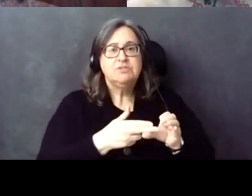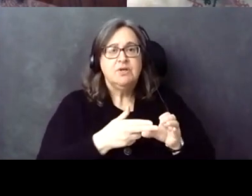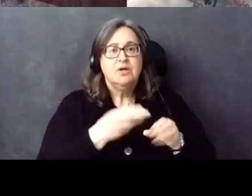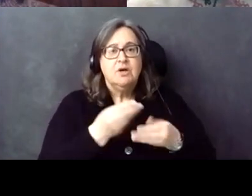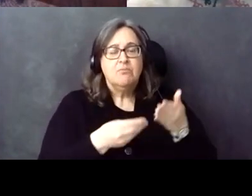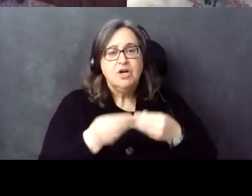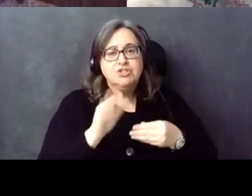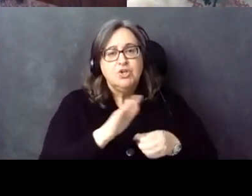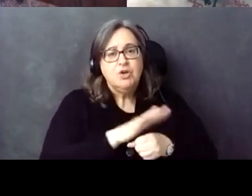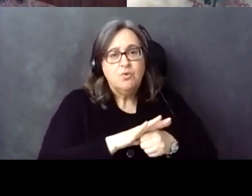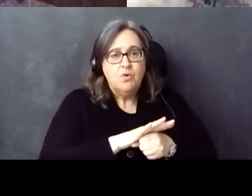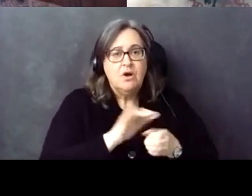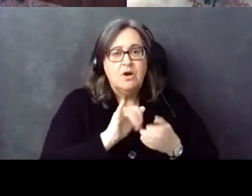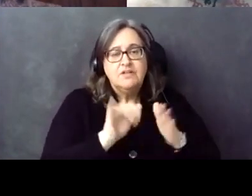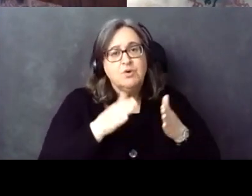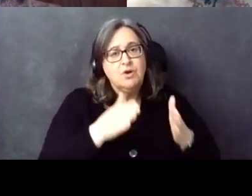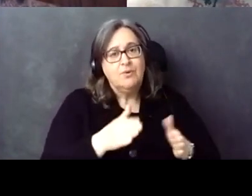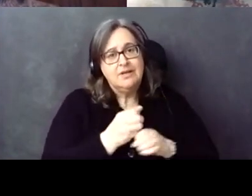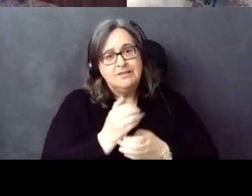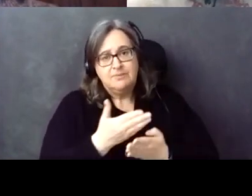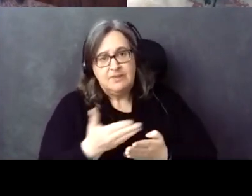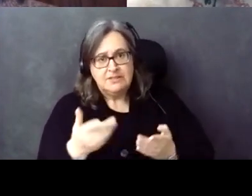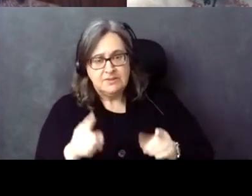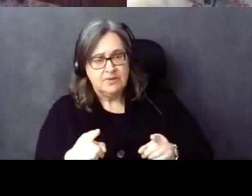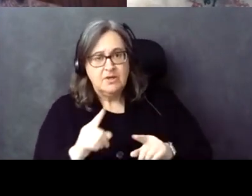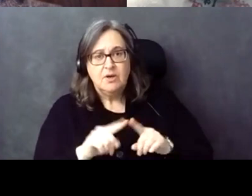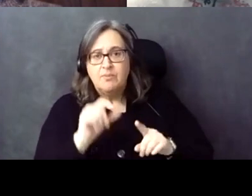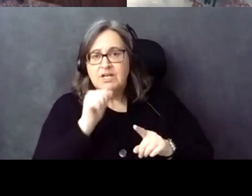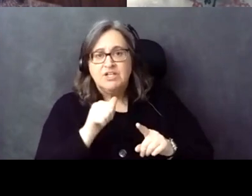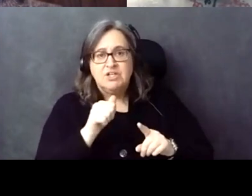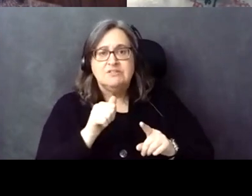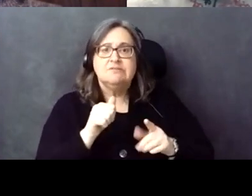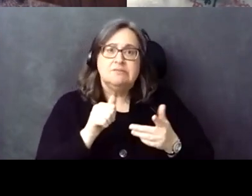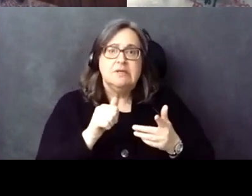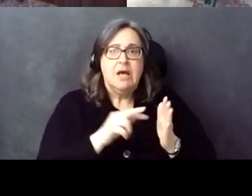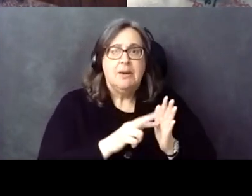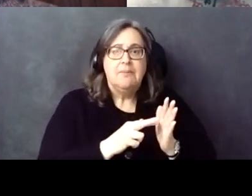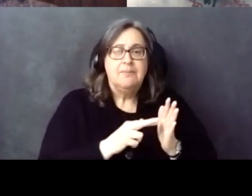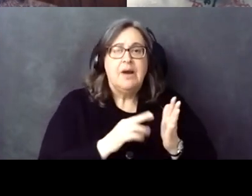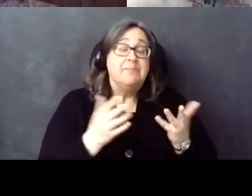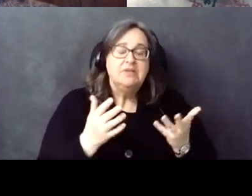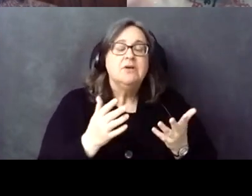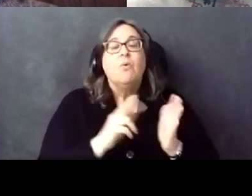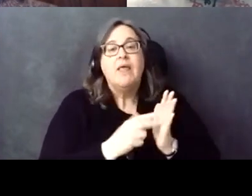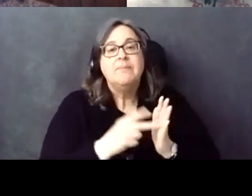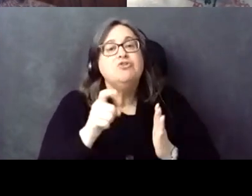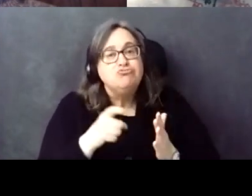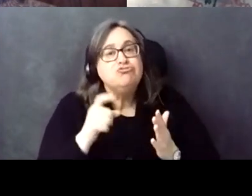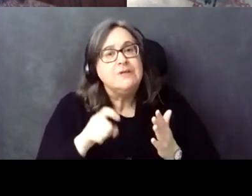to get some of these things to happen. But it doesn't bypass the fact that you still need to communicate with